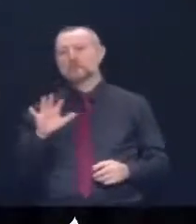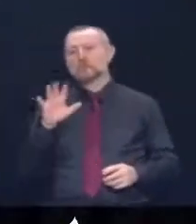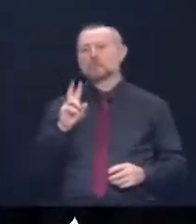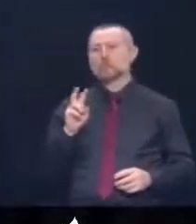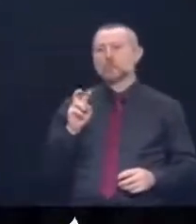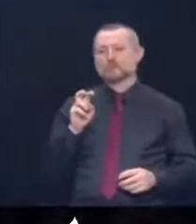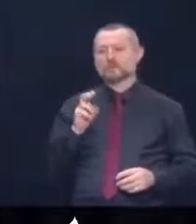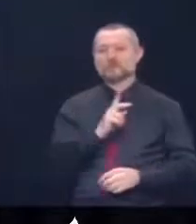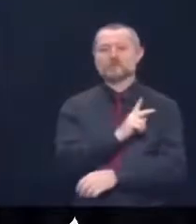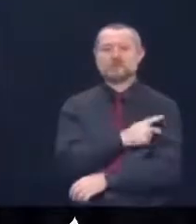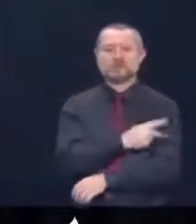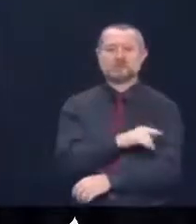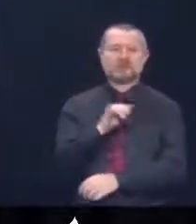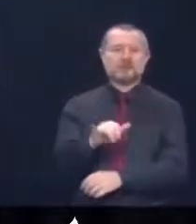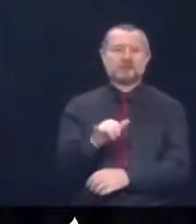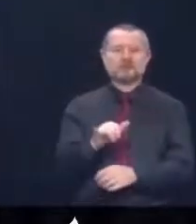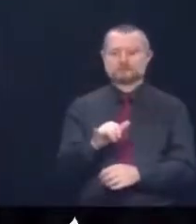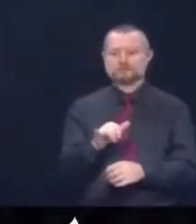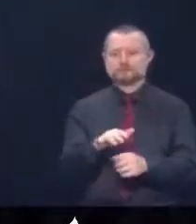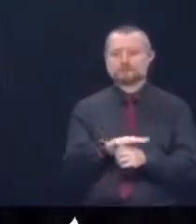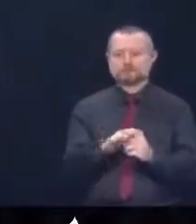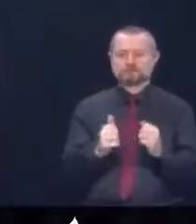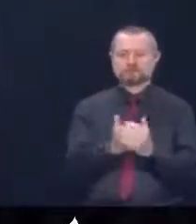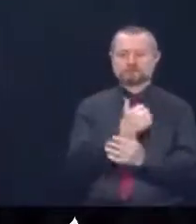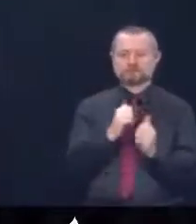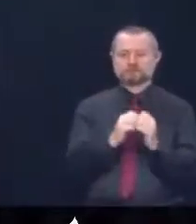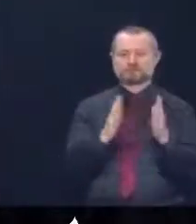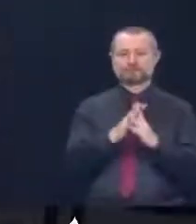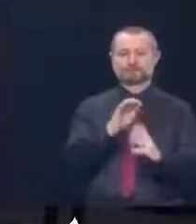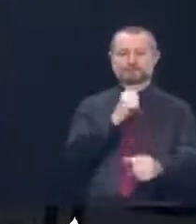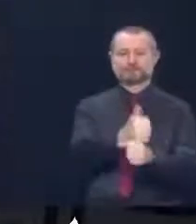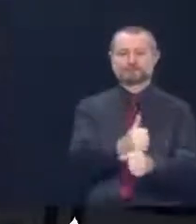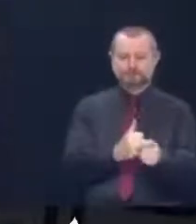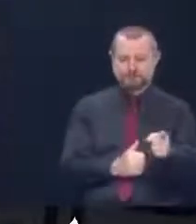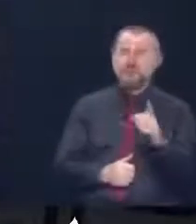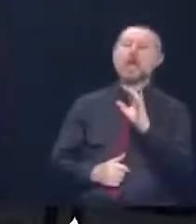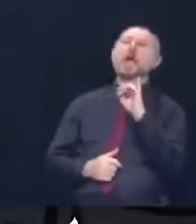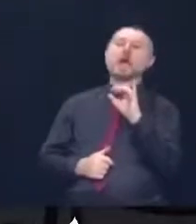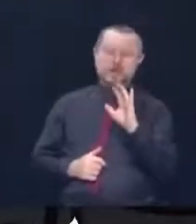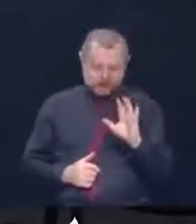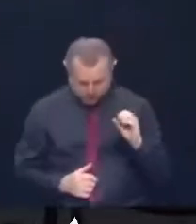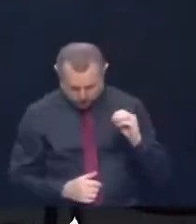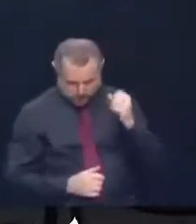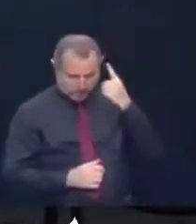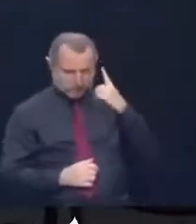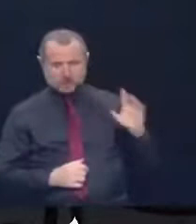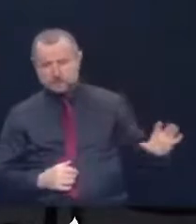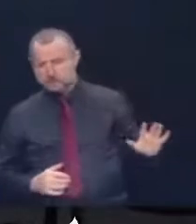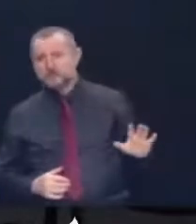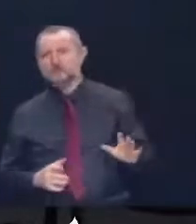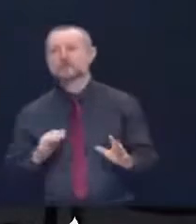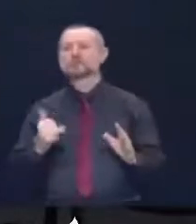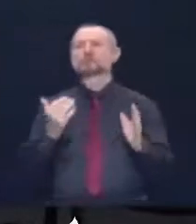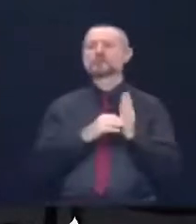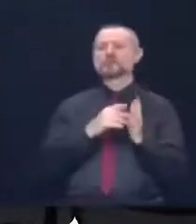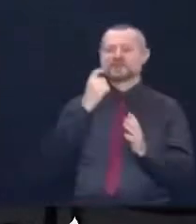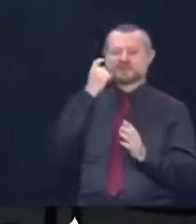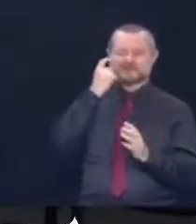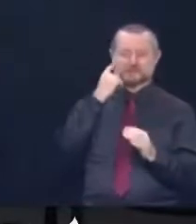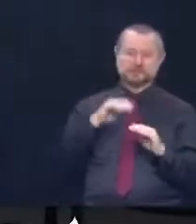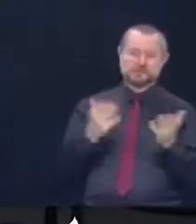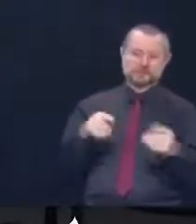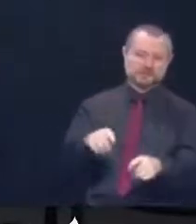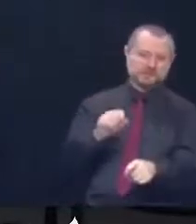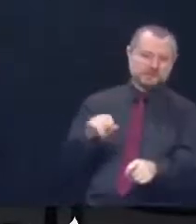Beach? In South Beach, yes. Okay. But these are So- COVID convalescents, so people who were recovering. All right, so we're reopening that emergency facility. So we have the